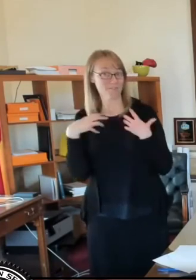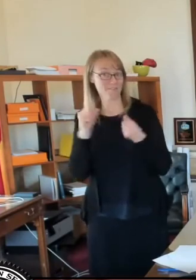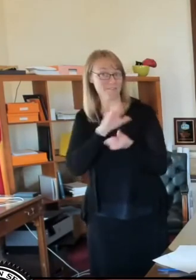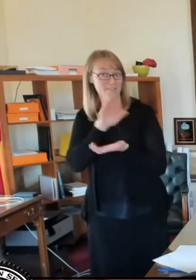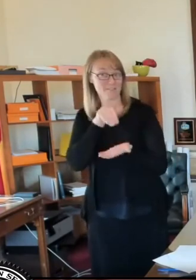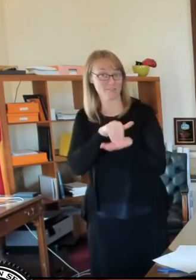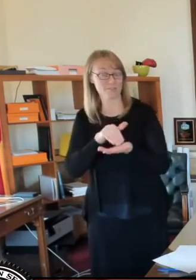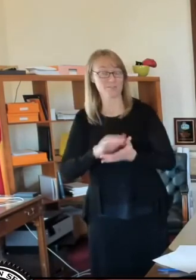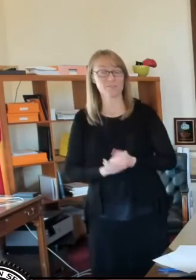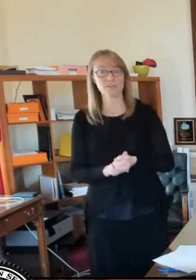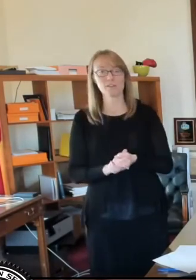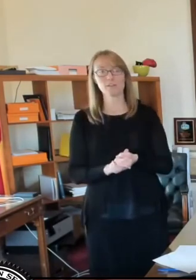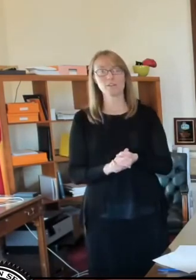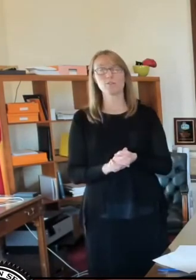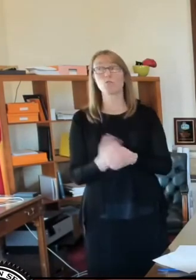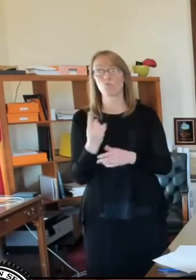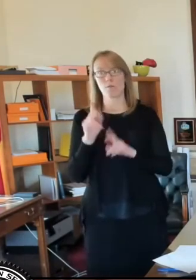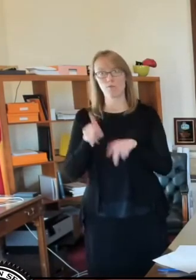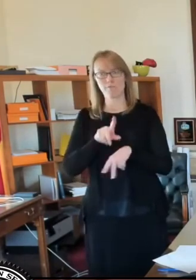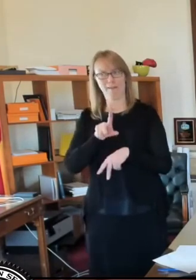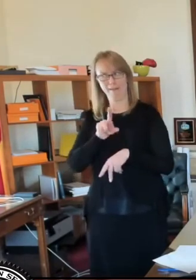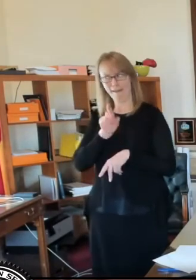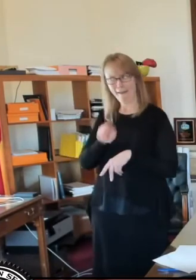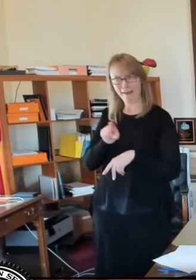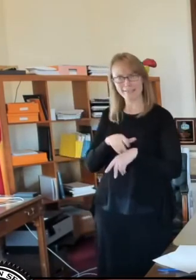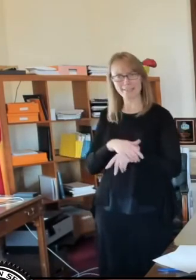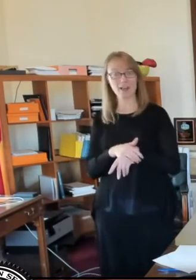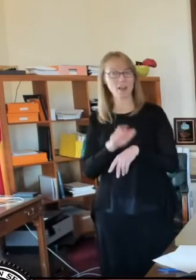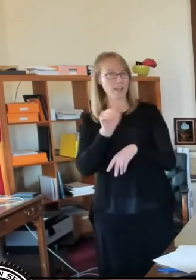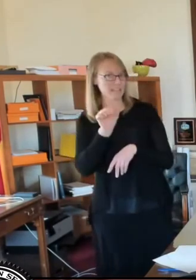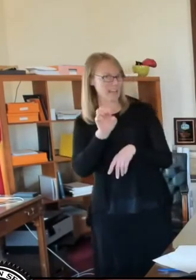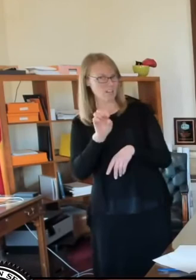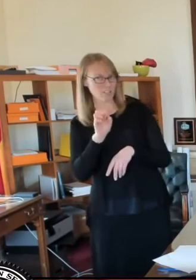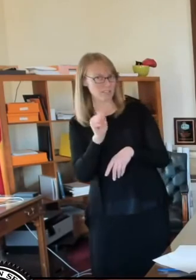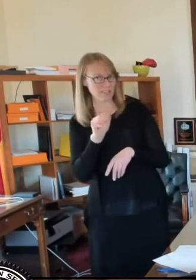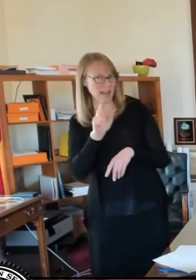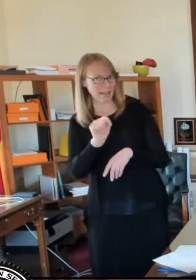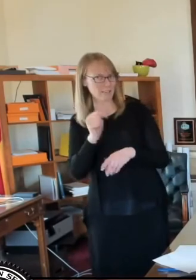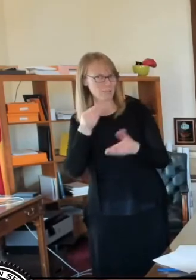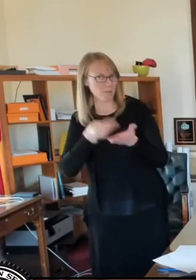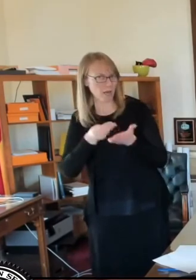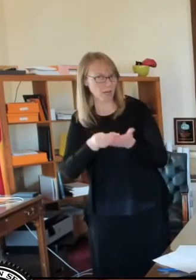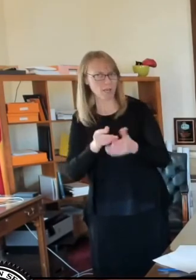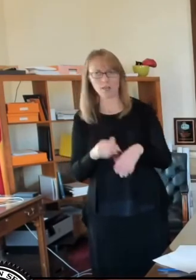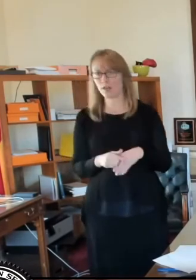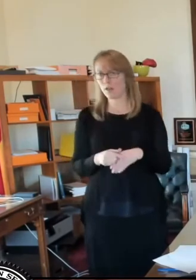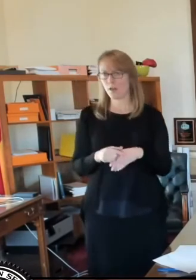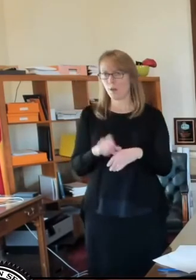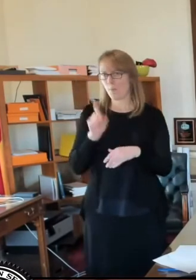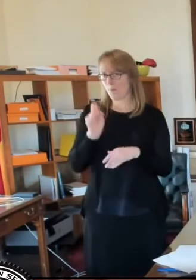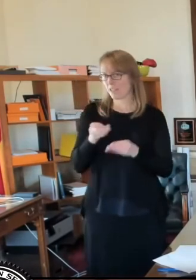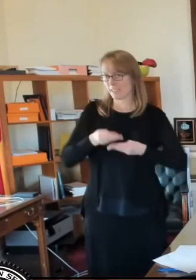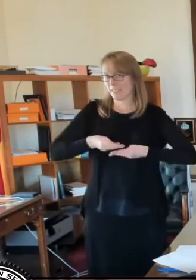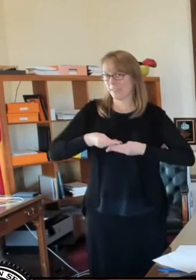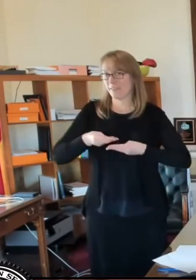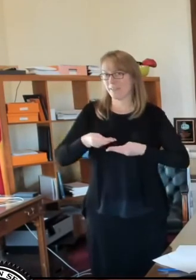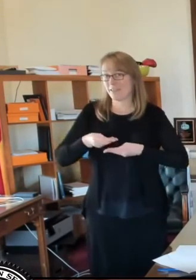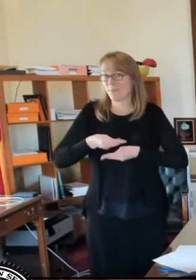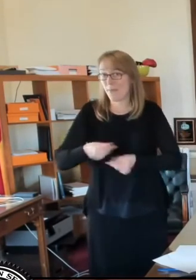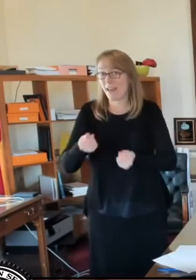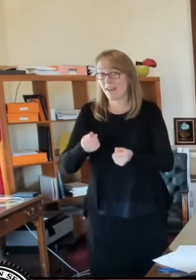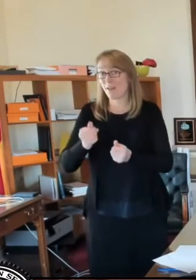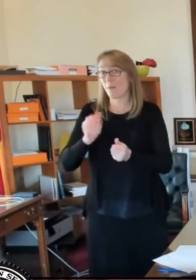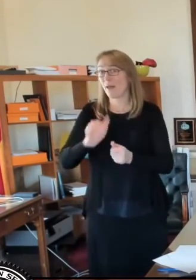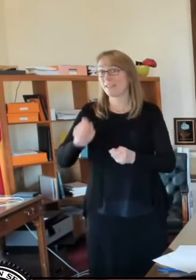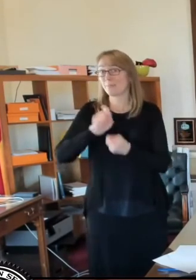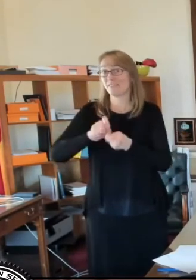CARES Act money and our original allocation. Does it all have to be spent or allocated by the 31st, or can it